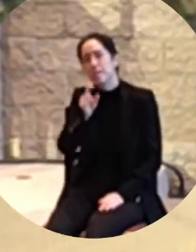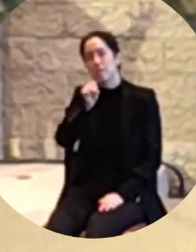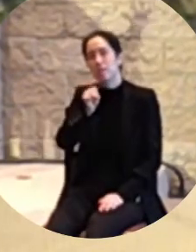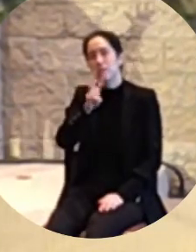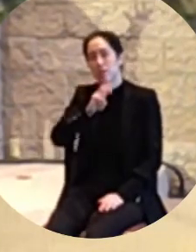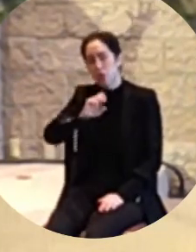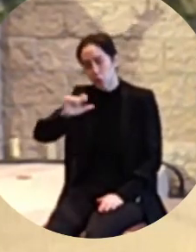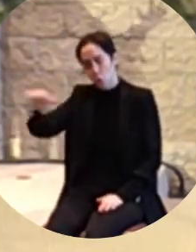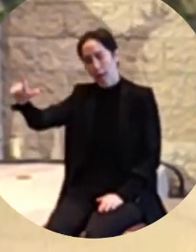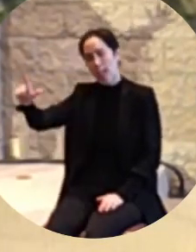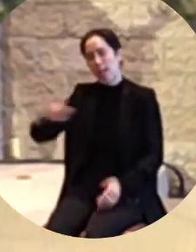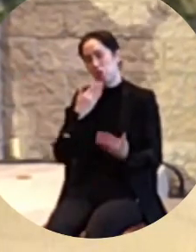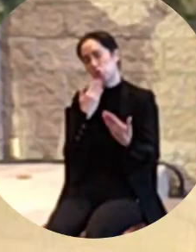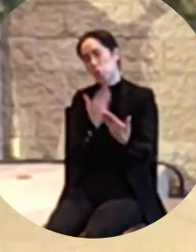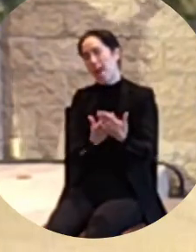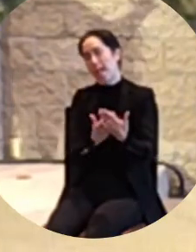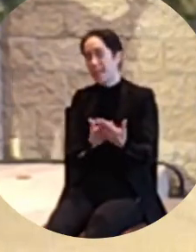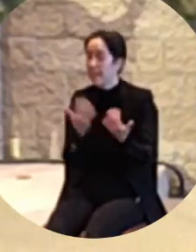song.